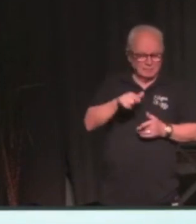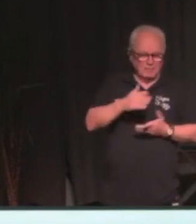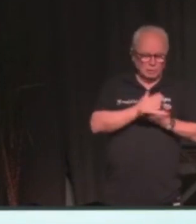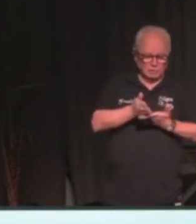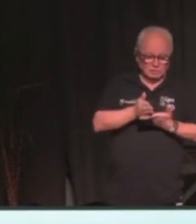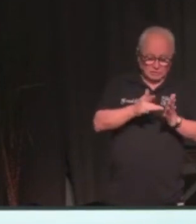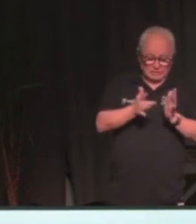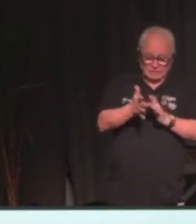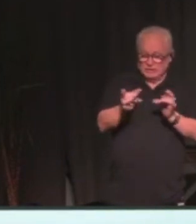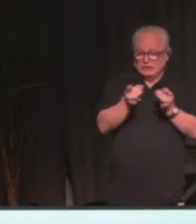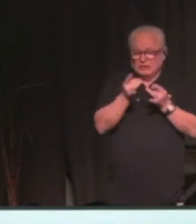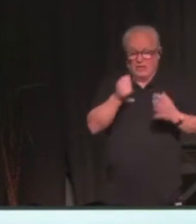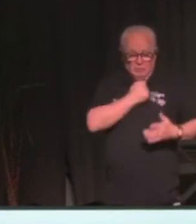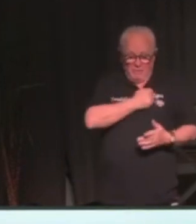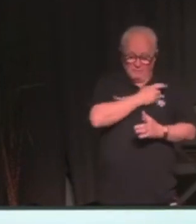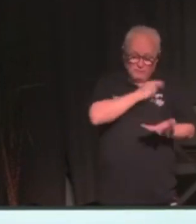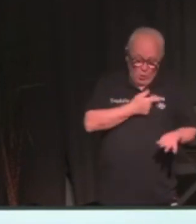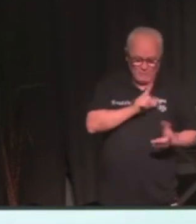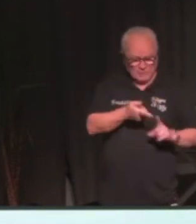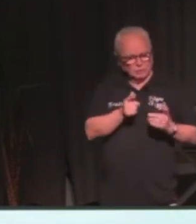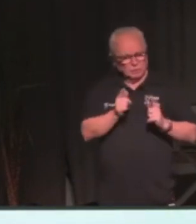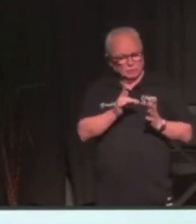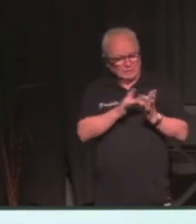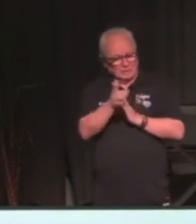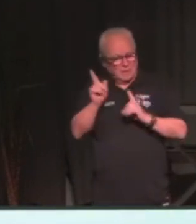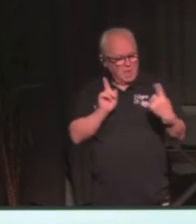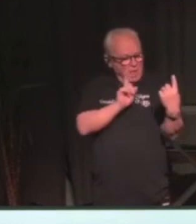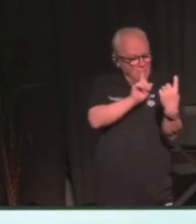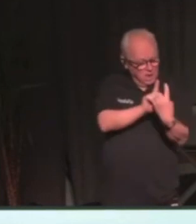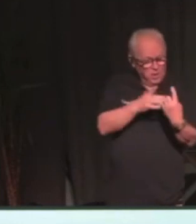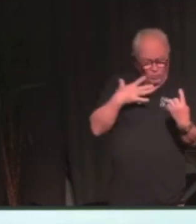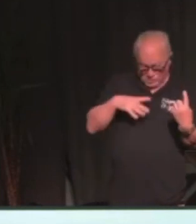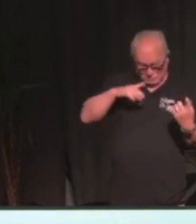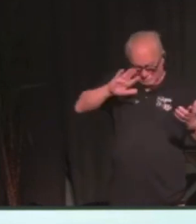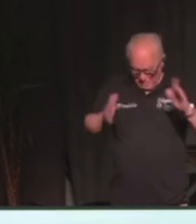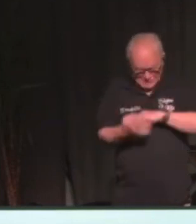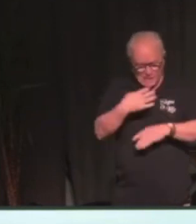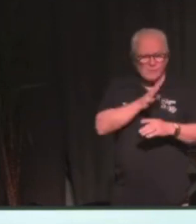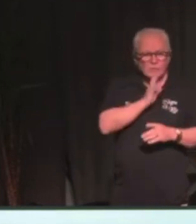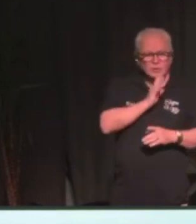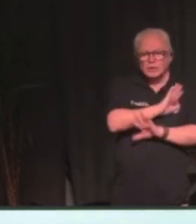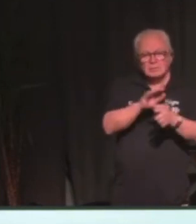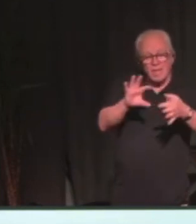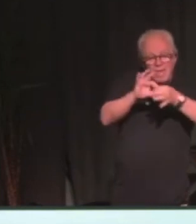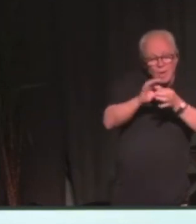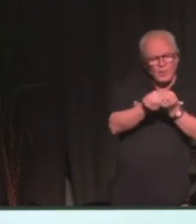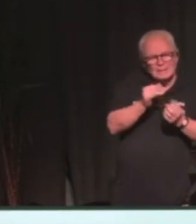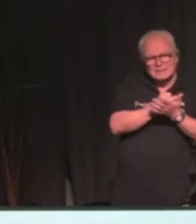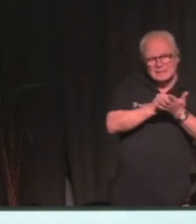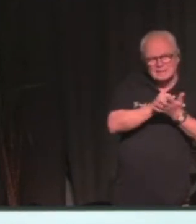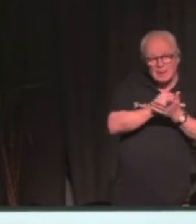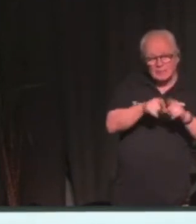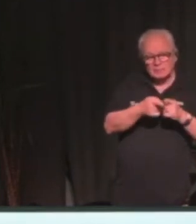had nothing to repent for. And so he was to be baptized in water, not for sin, but in